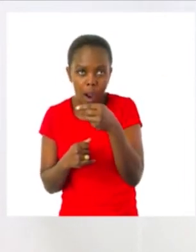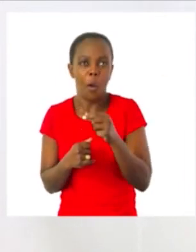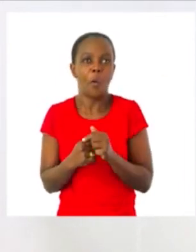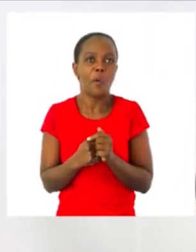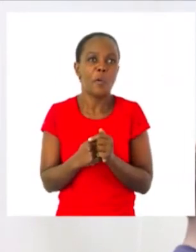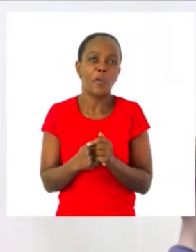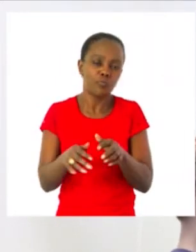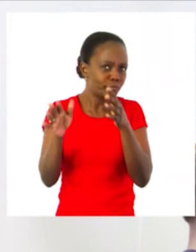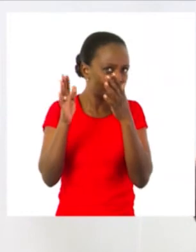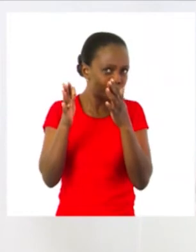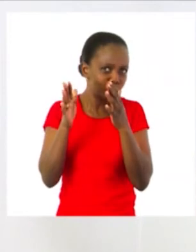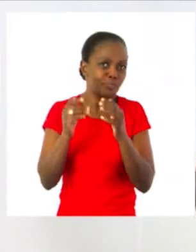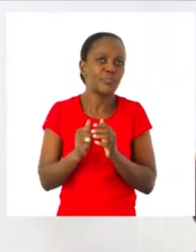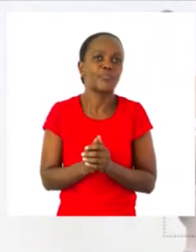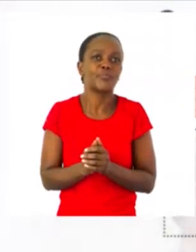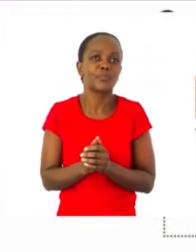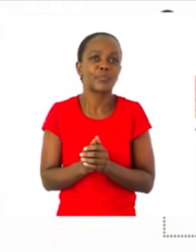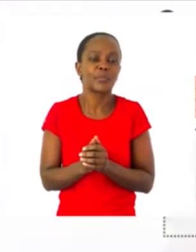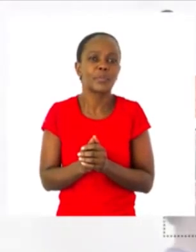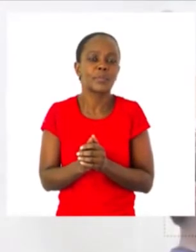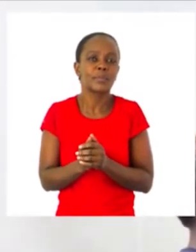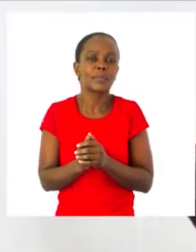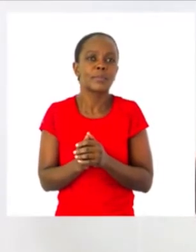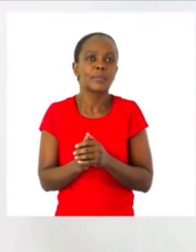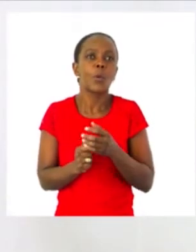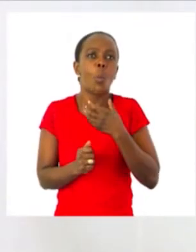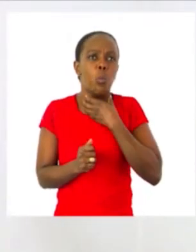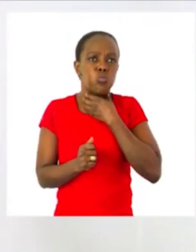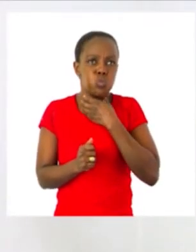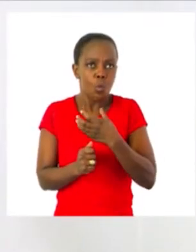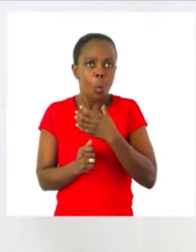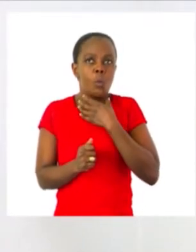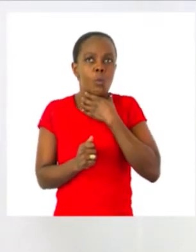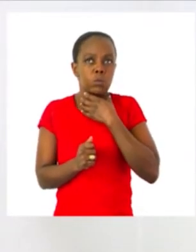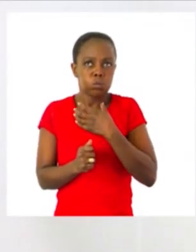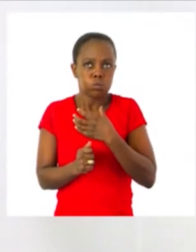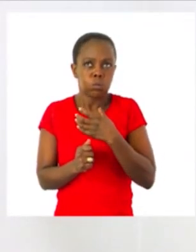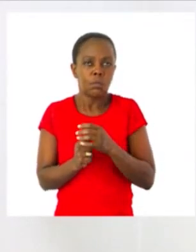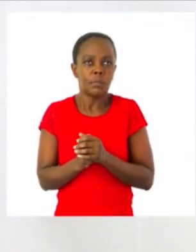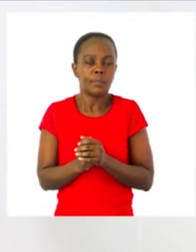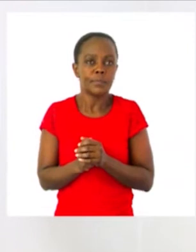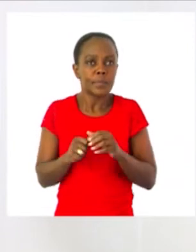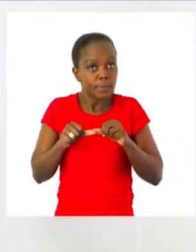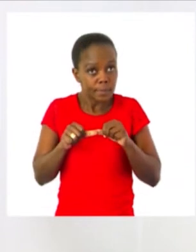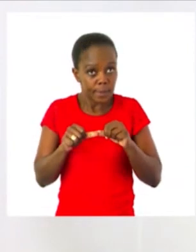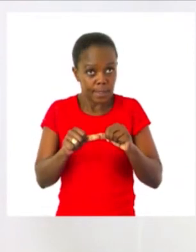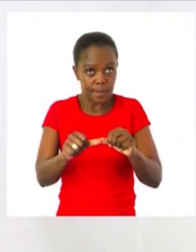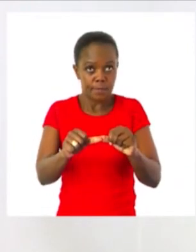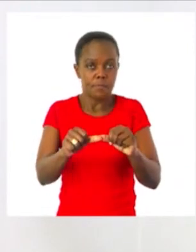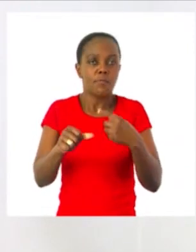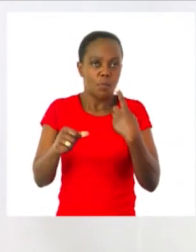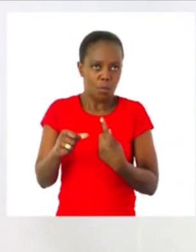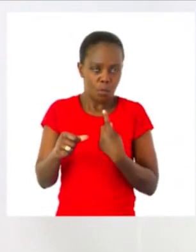Yes, very good. What is this word? Frog. The rest you're going to paste by